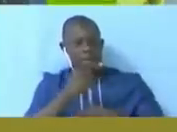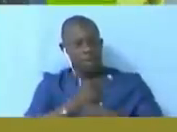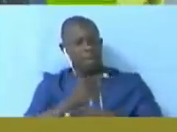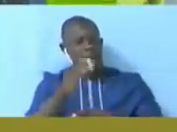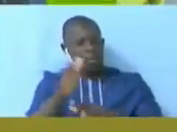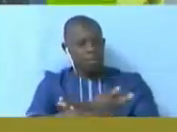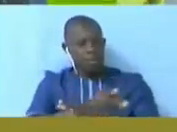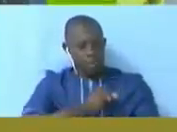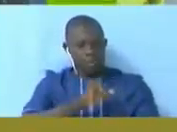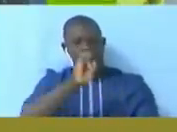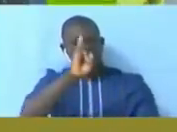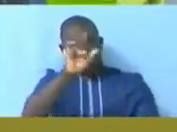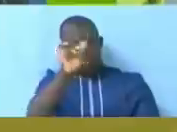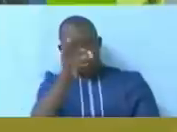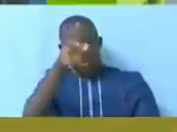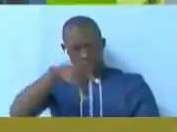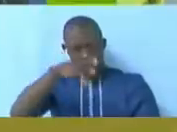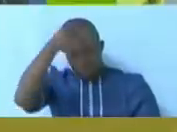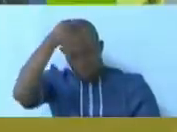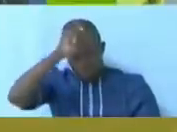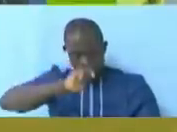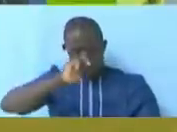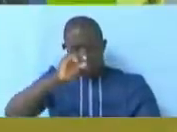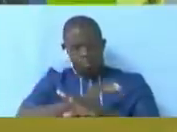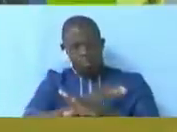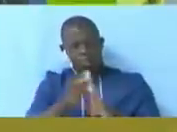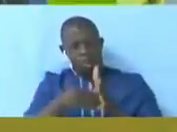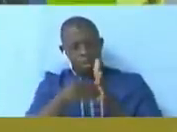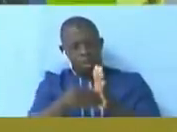the Inspector General of Police. Atelemunum police wala kundong kote.